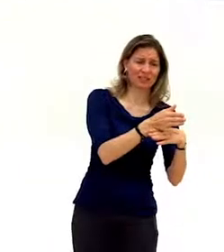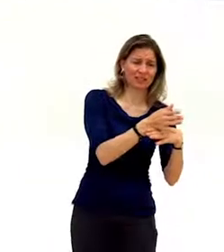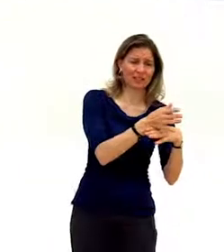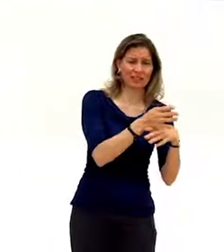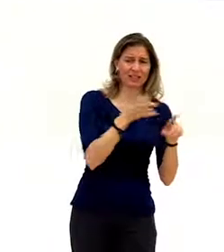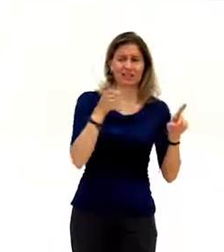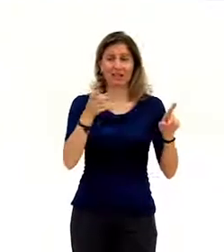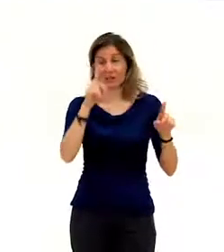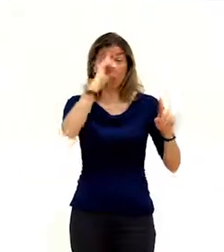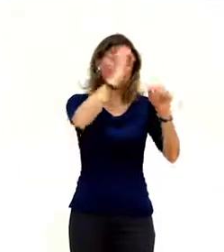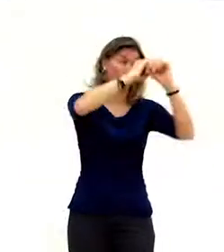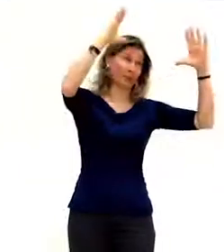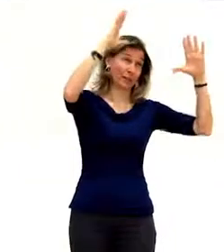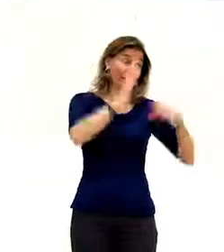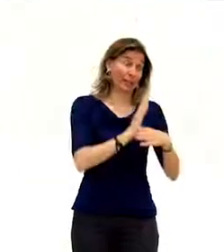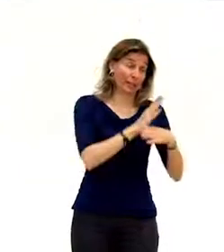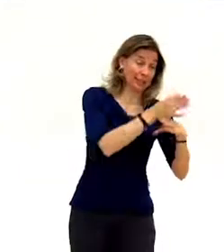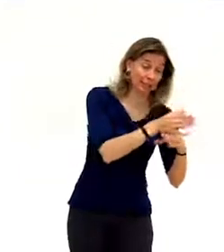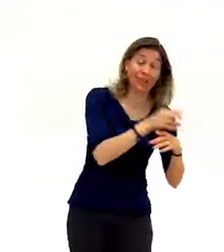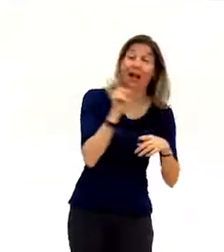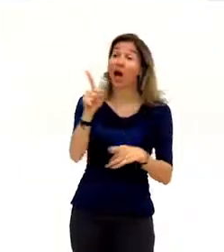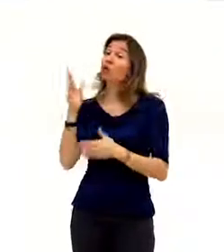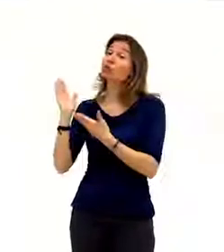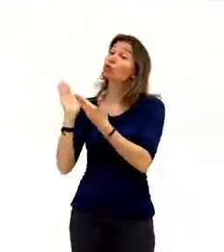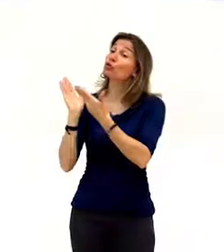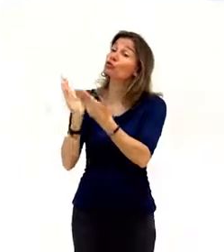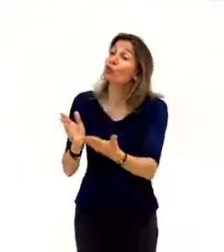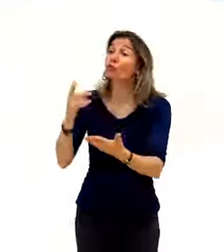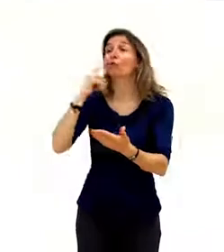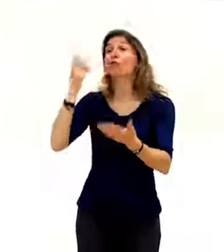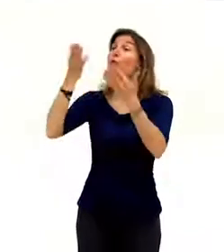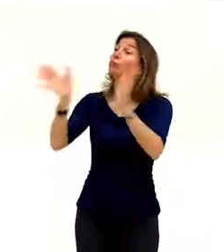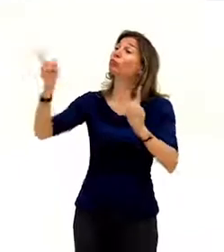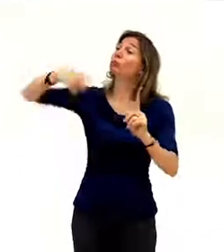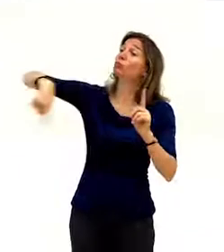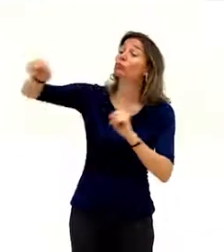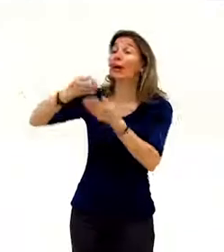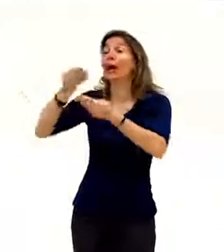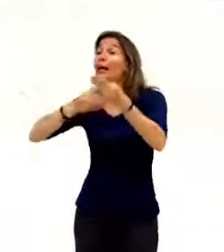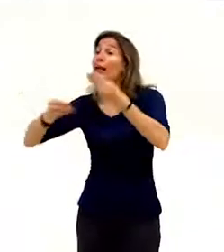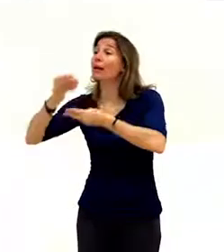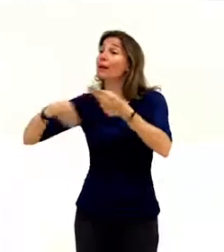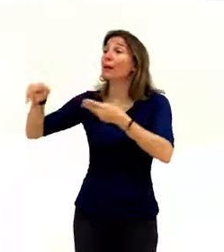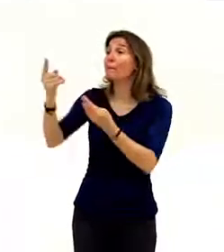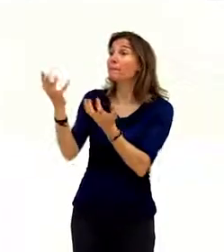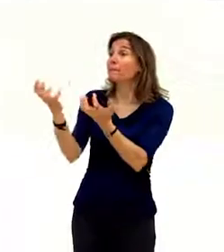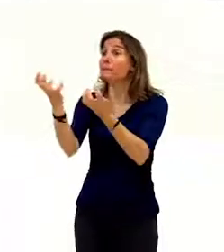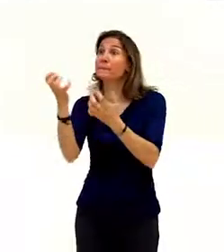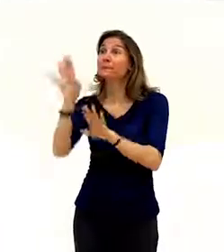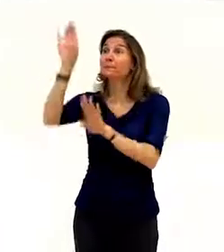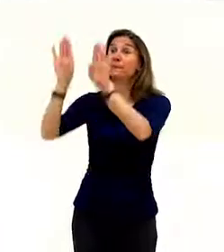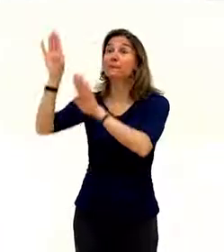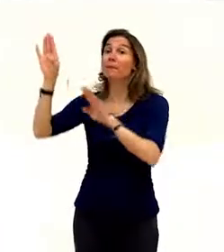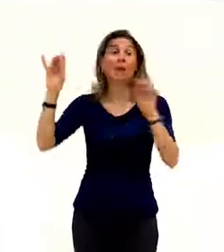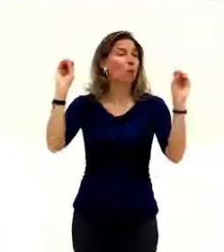the concept of accessibility, and services of general economic interest. They don't make that